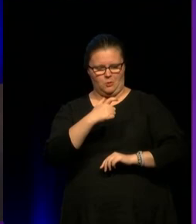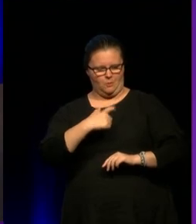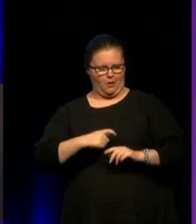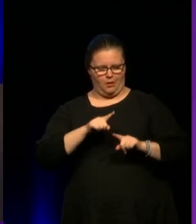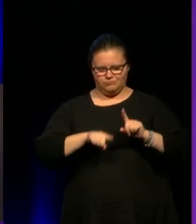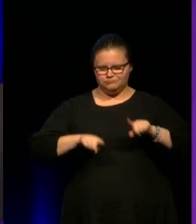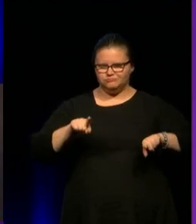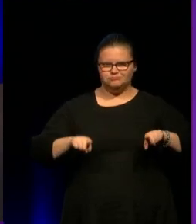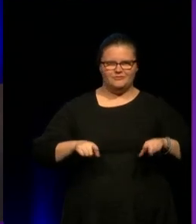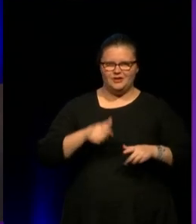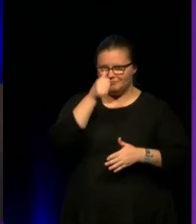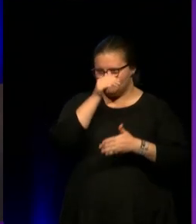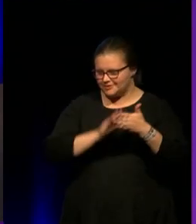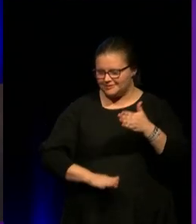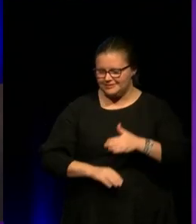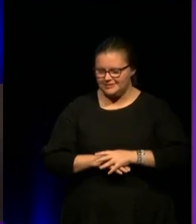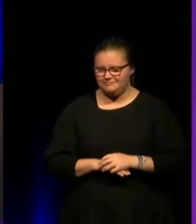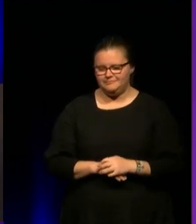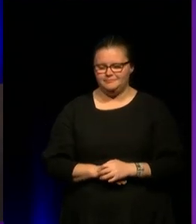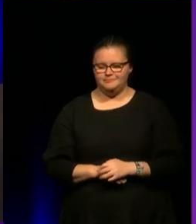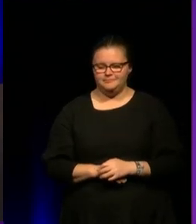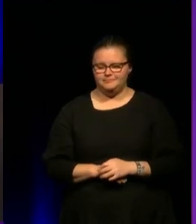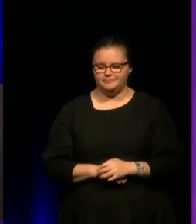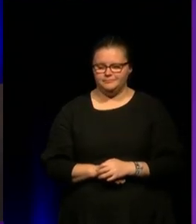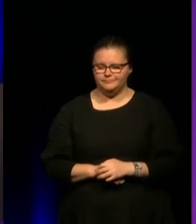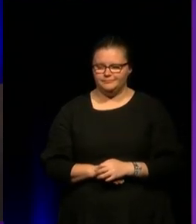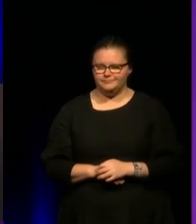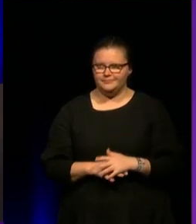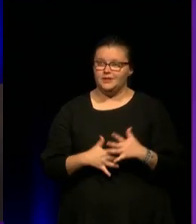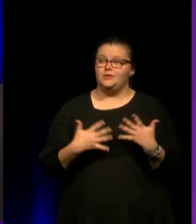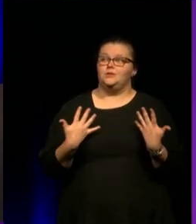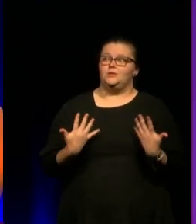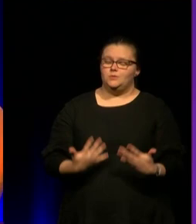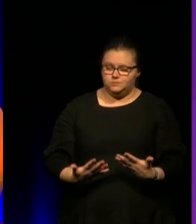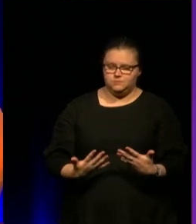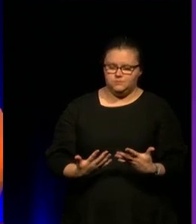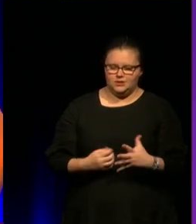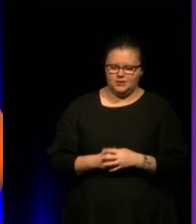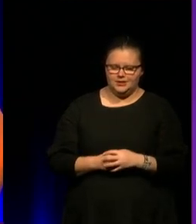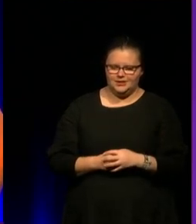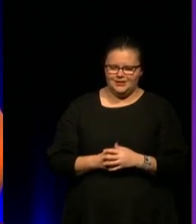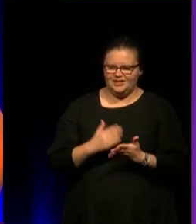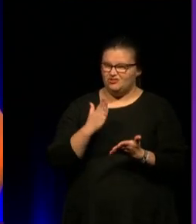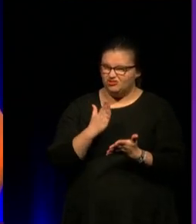just to get you along this path effectively. Oh, Ray, it's really just been about